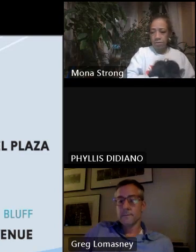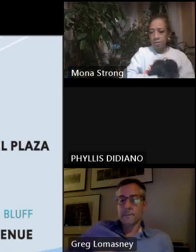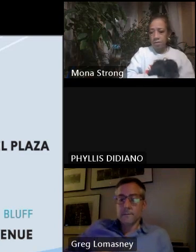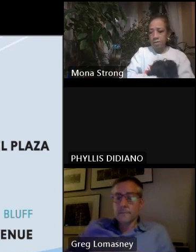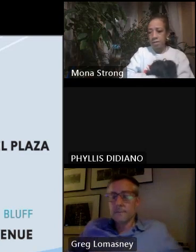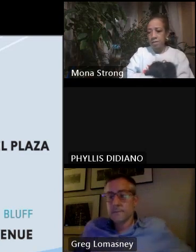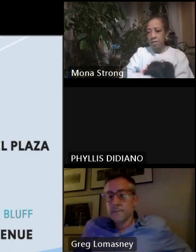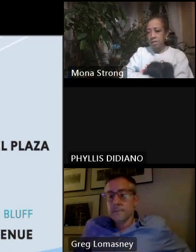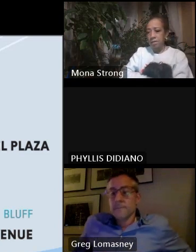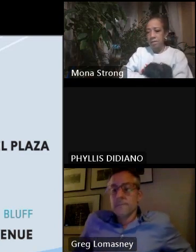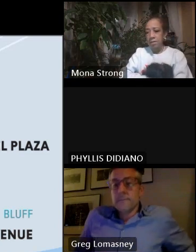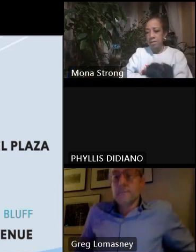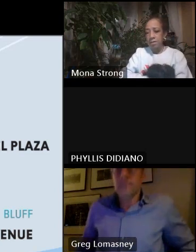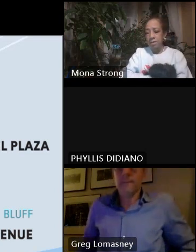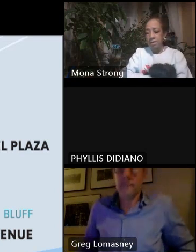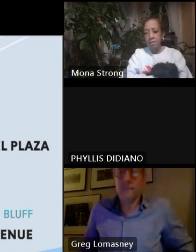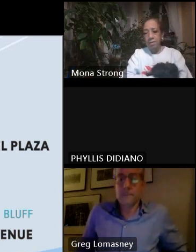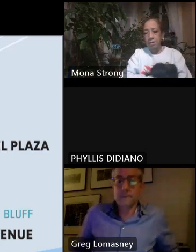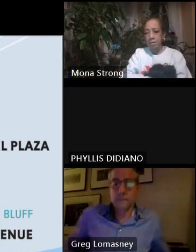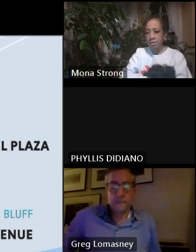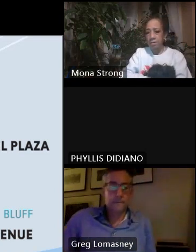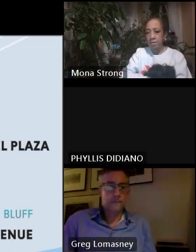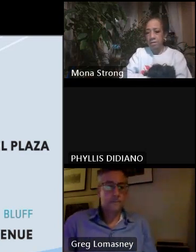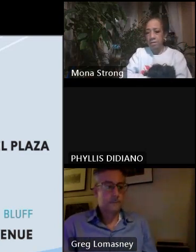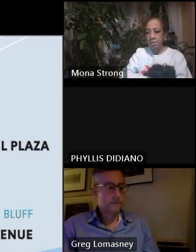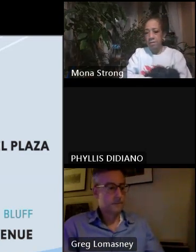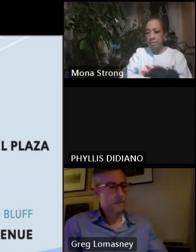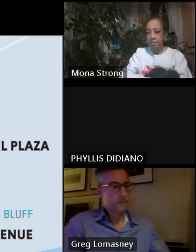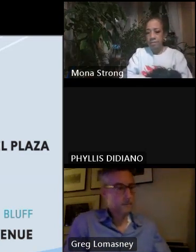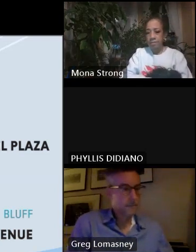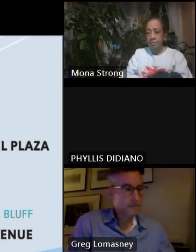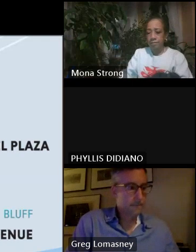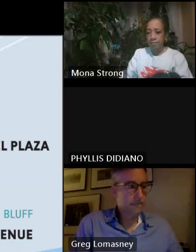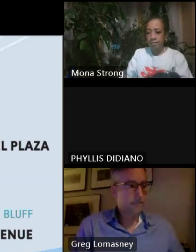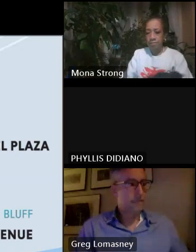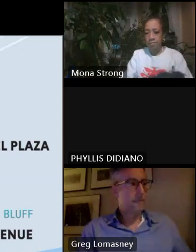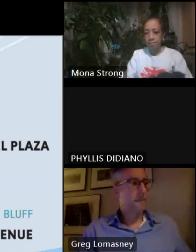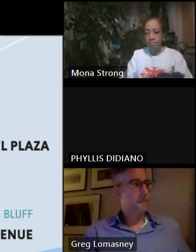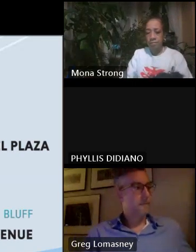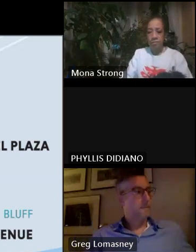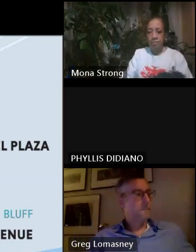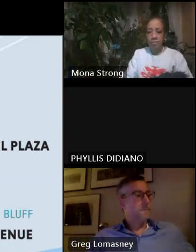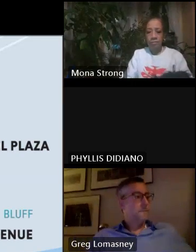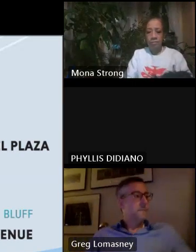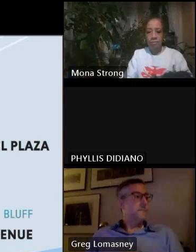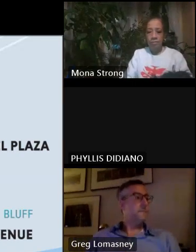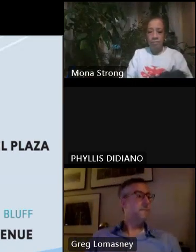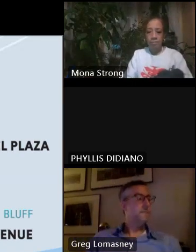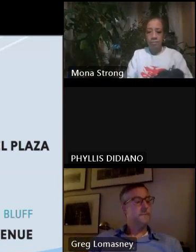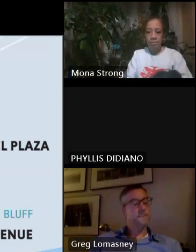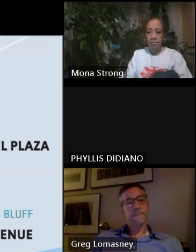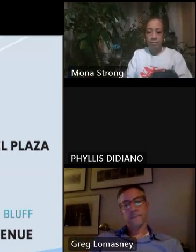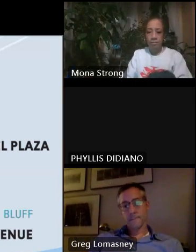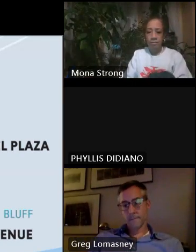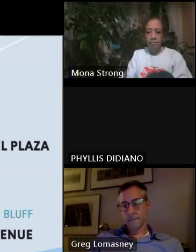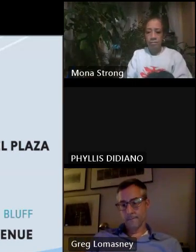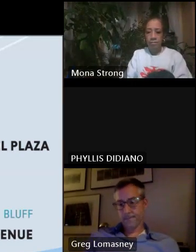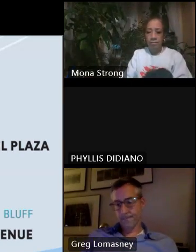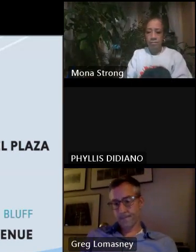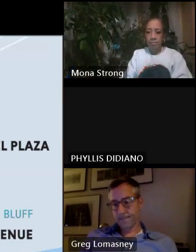run all the time is very disruptive, and it shakes the house and everything. But I just